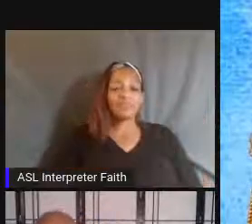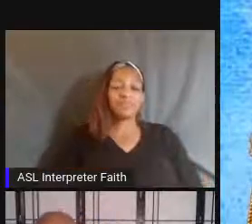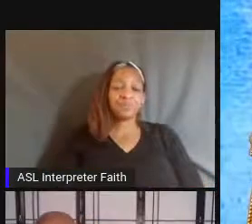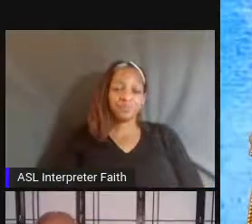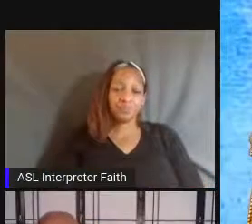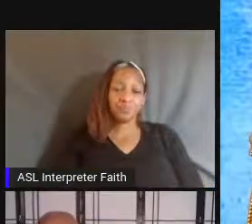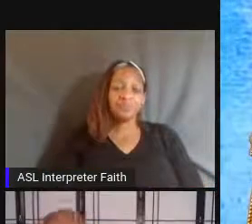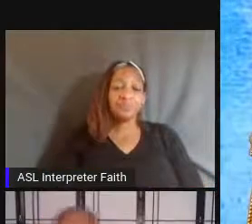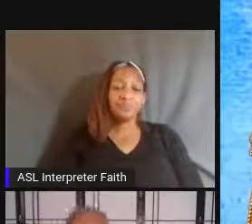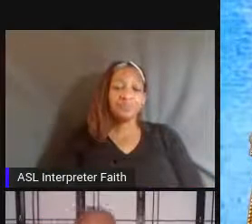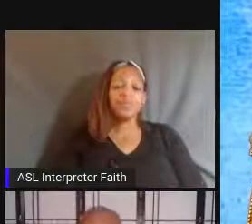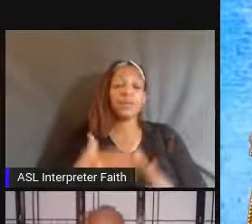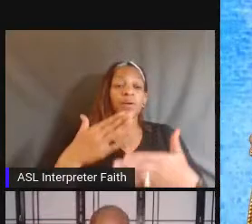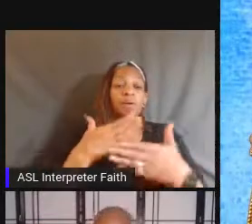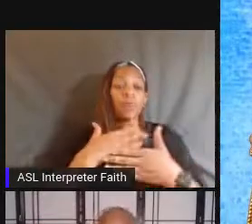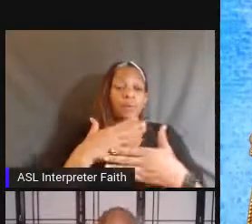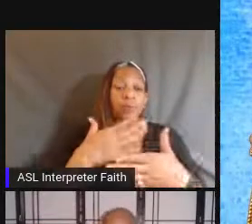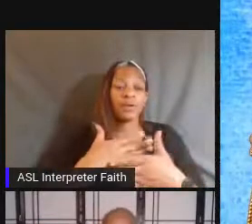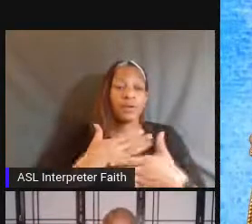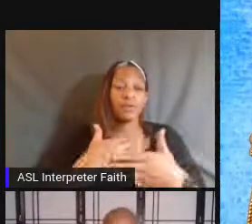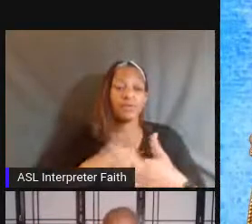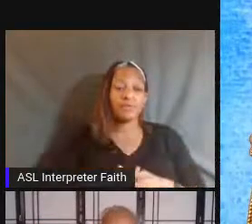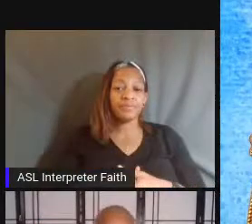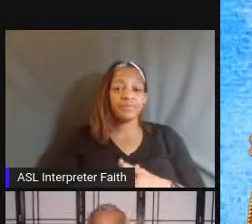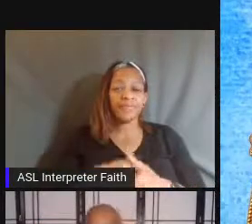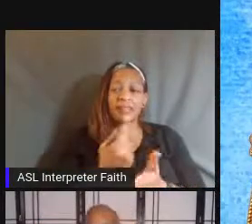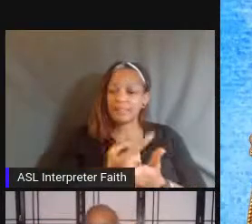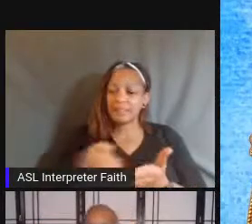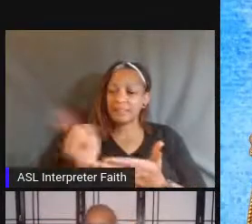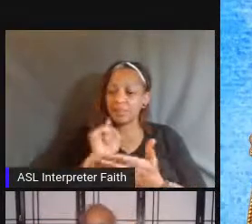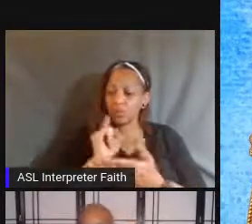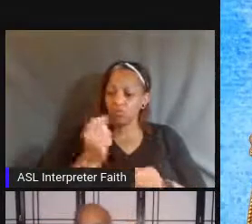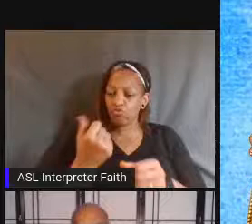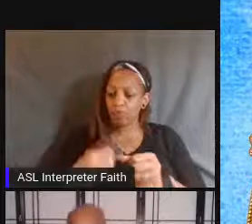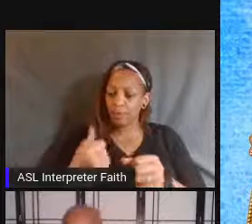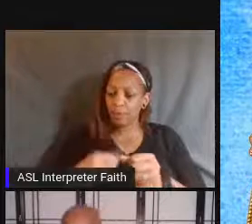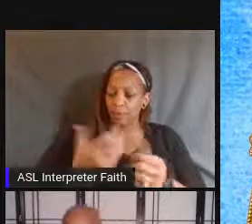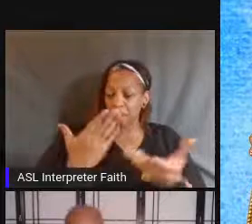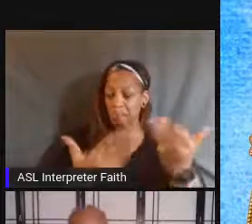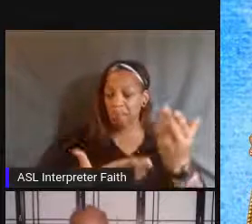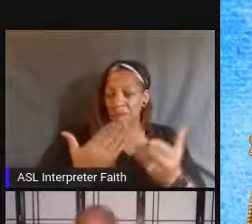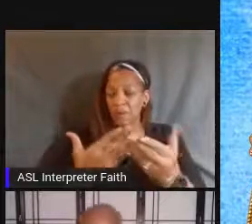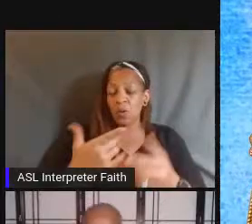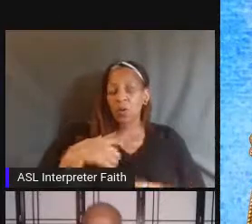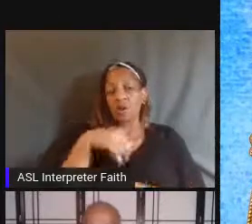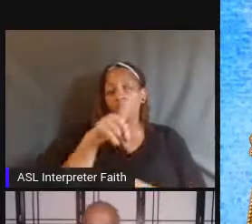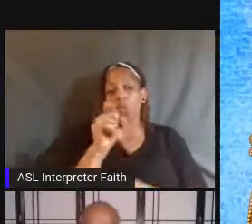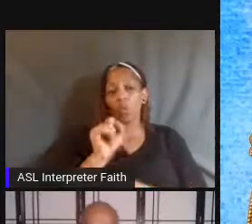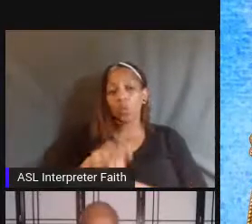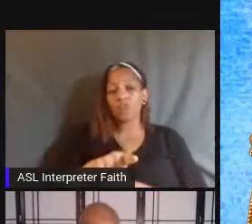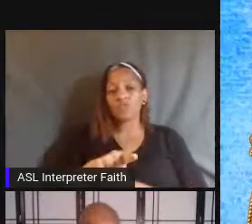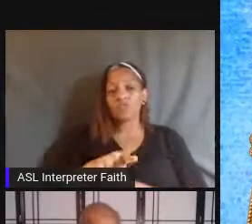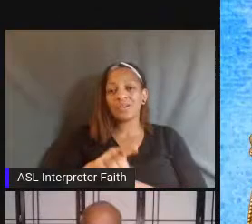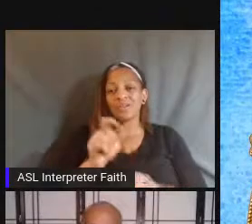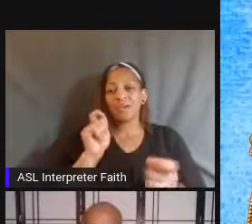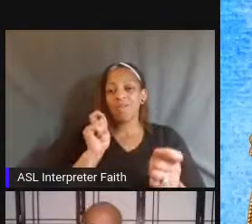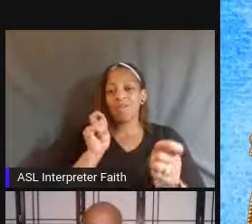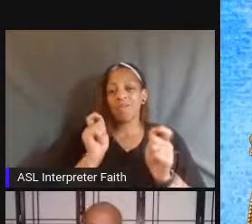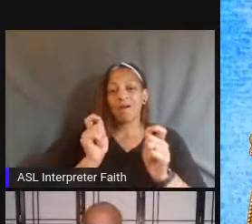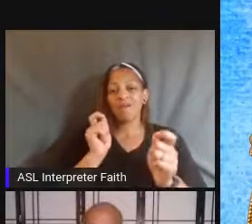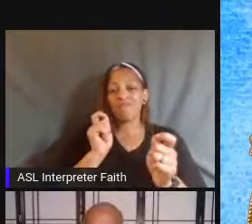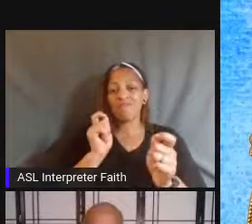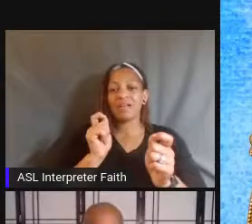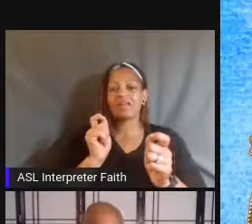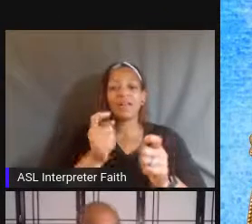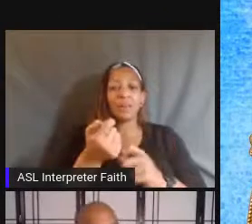Breathe. So last week, you may remember, we had this question, which has been modified now.